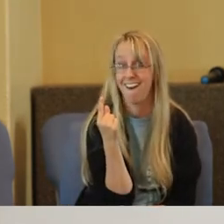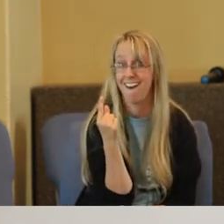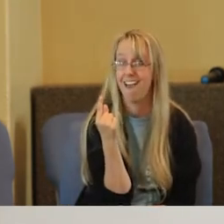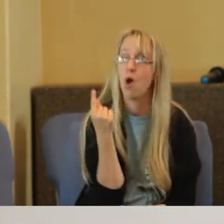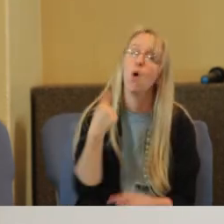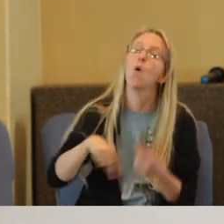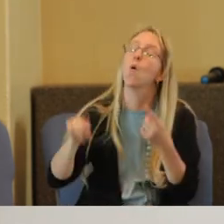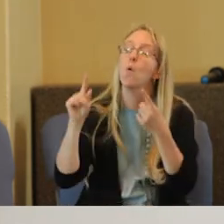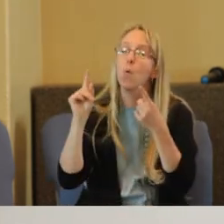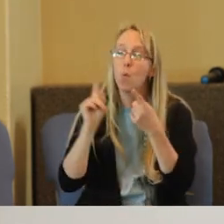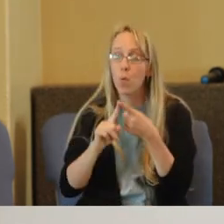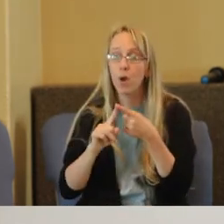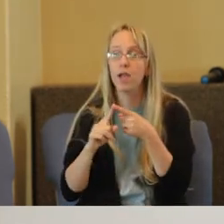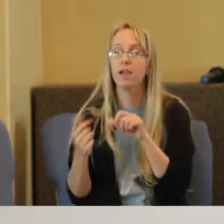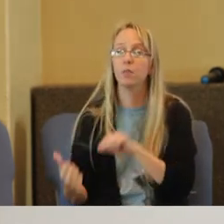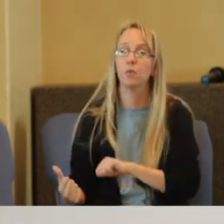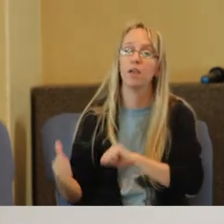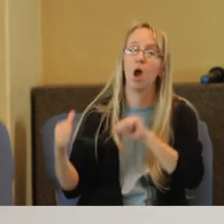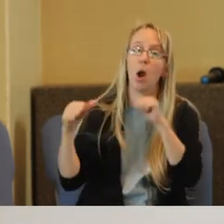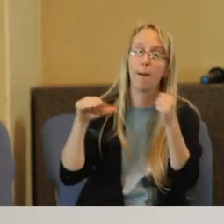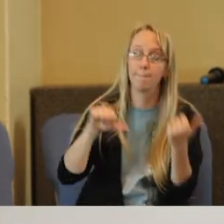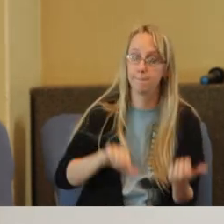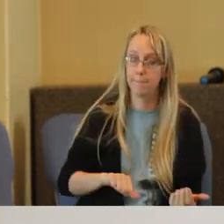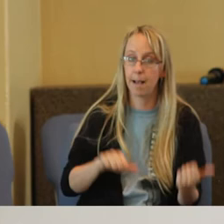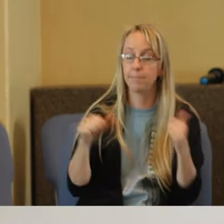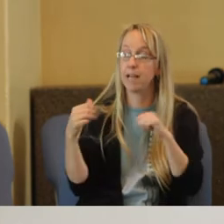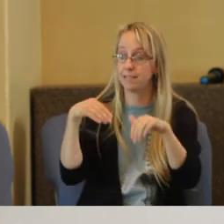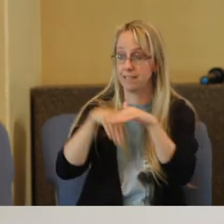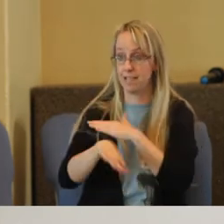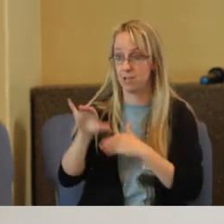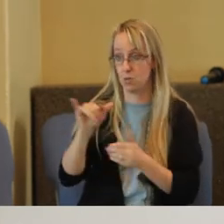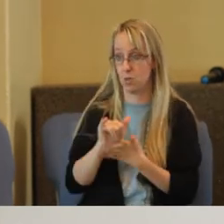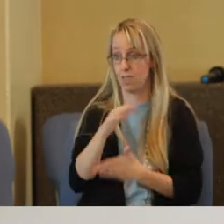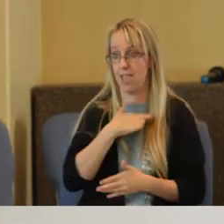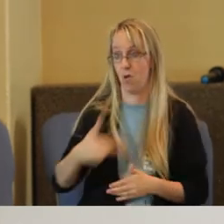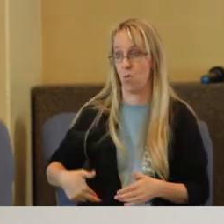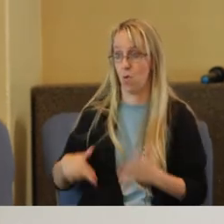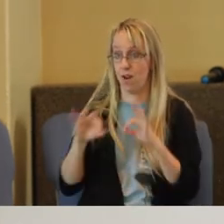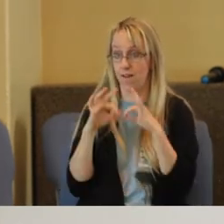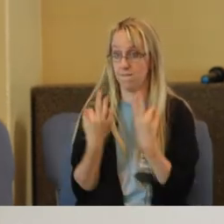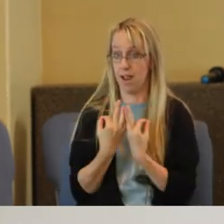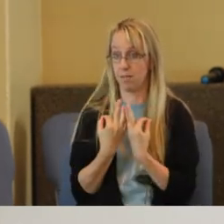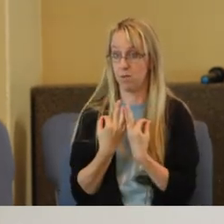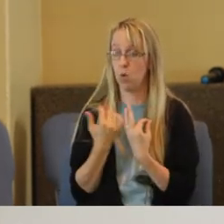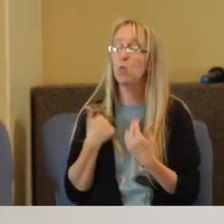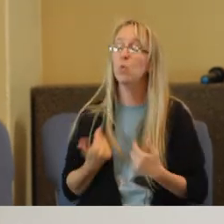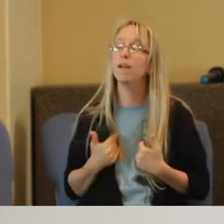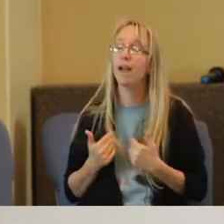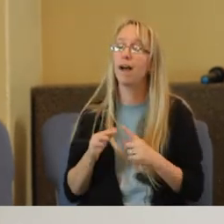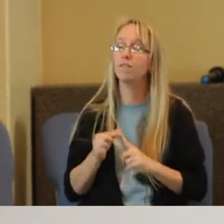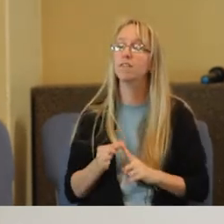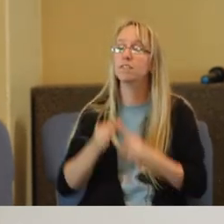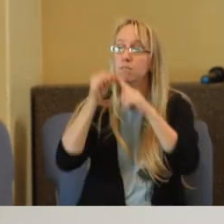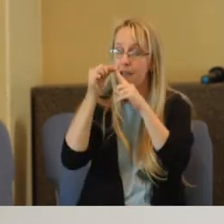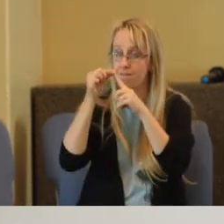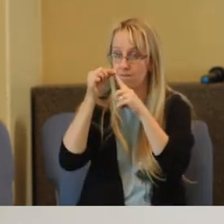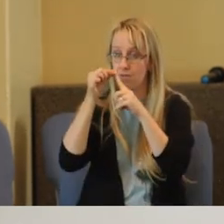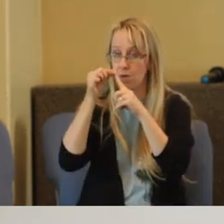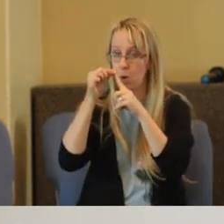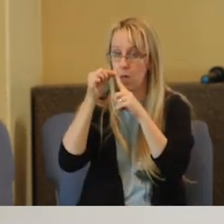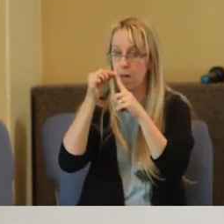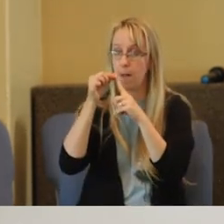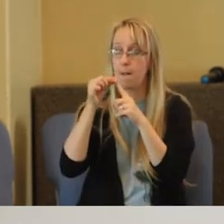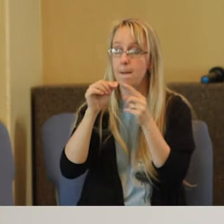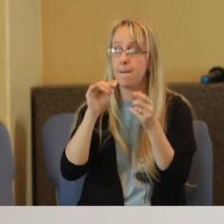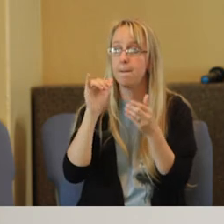baptized into the royal family, we have special privileges that other families just don't